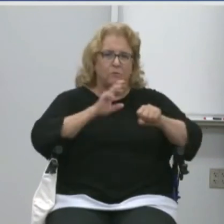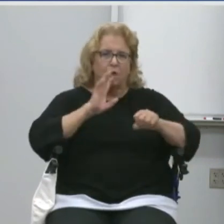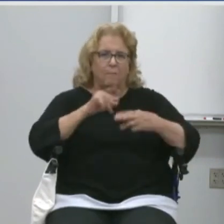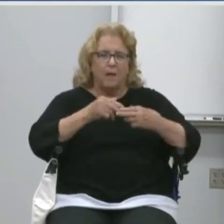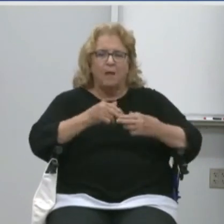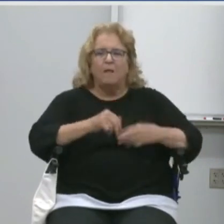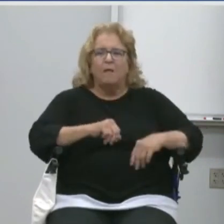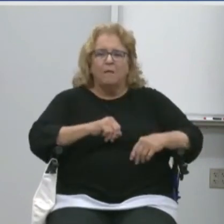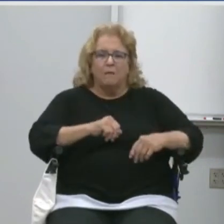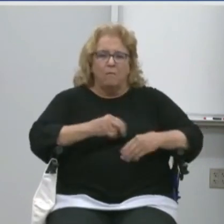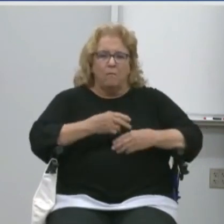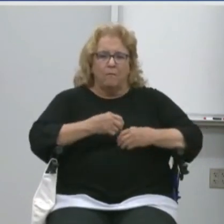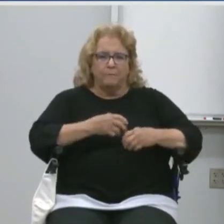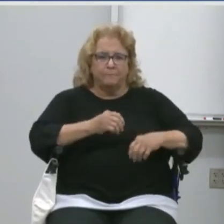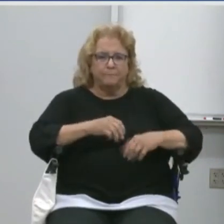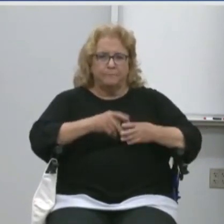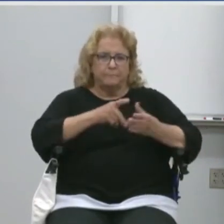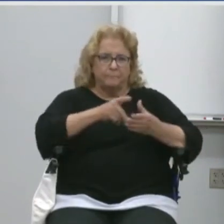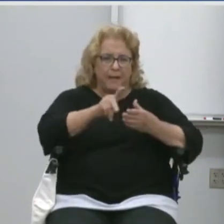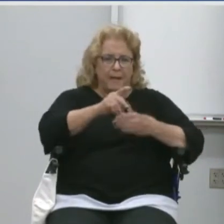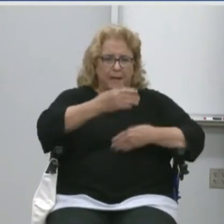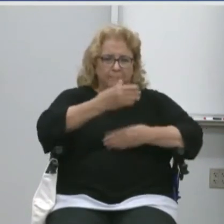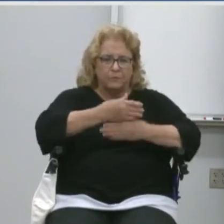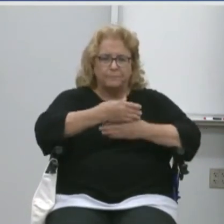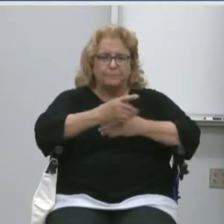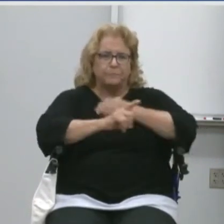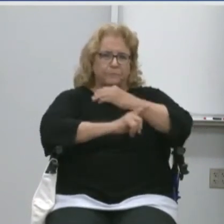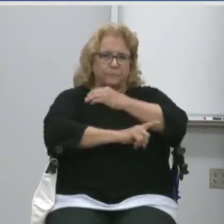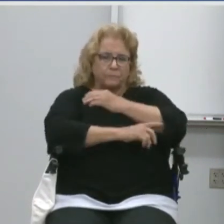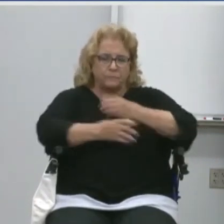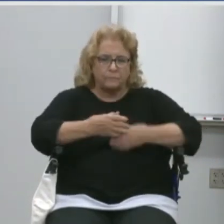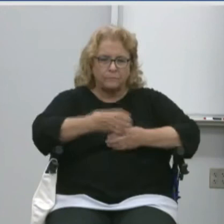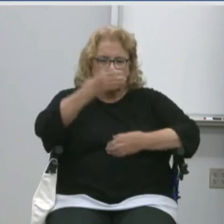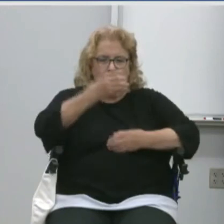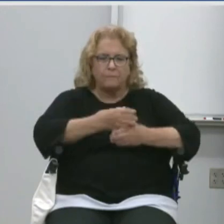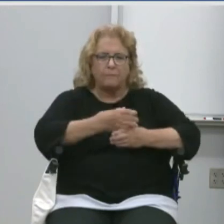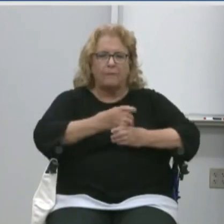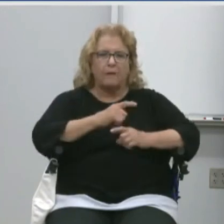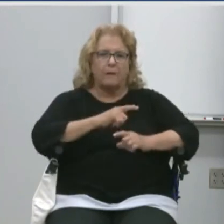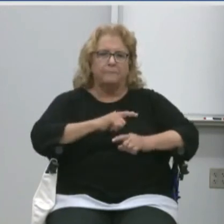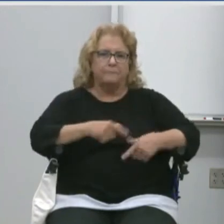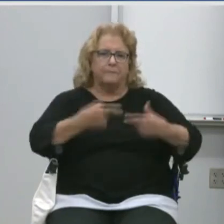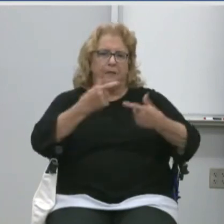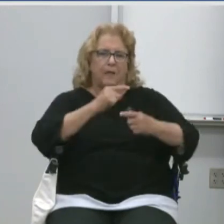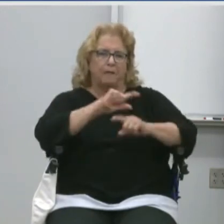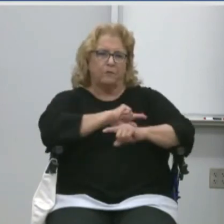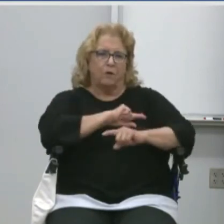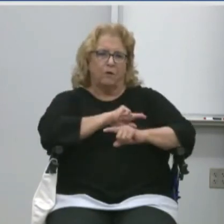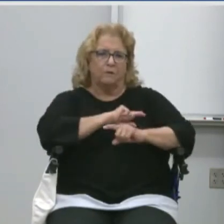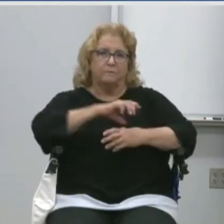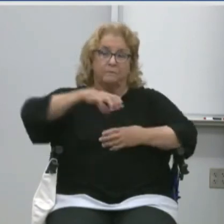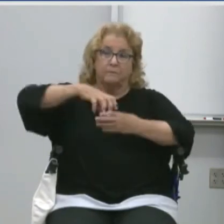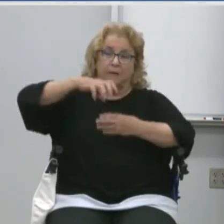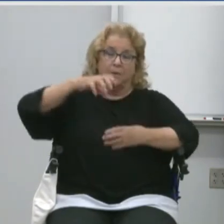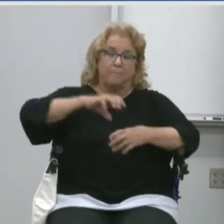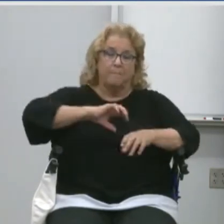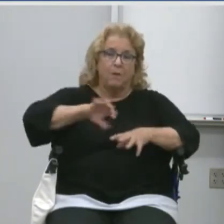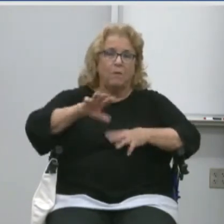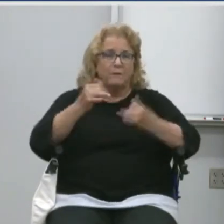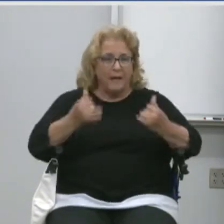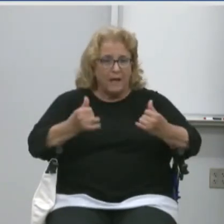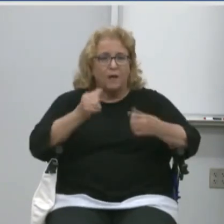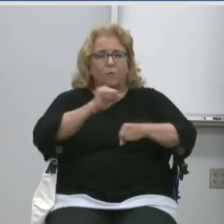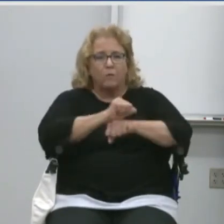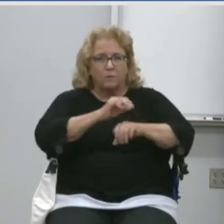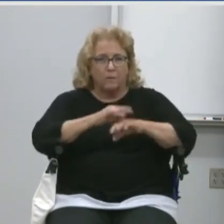toll booths, the garbage cans, our lifeguard towers, signs, barricades, and everything that can and will either blow away or float away. So we're currently working